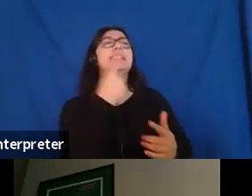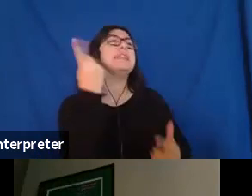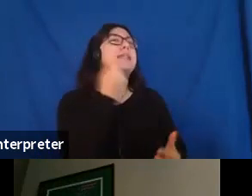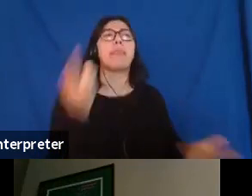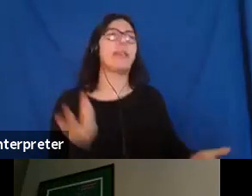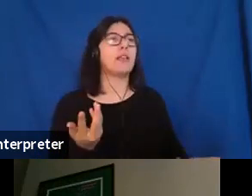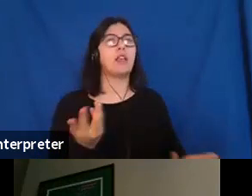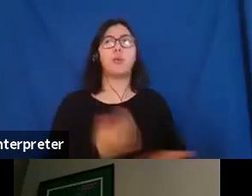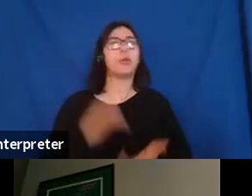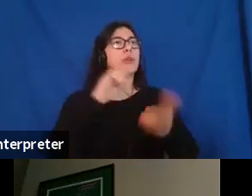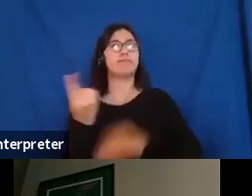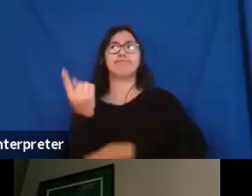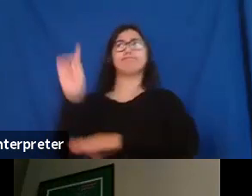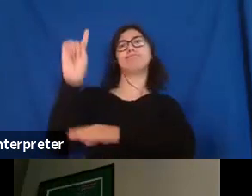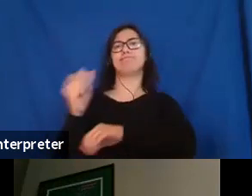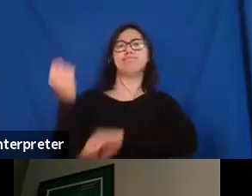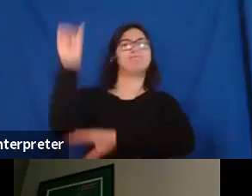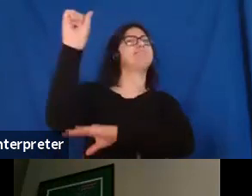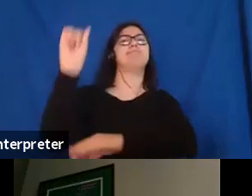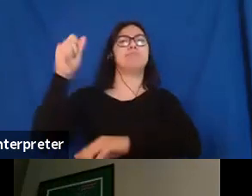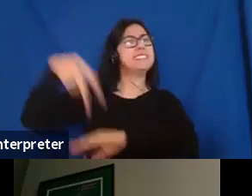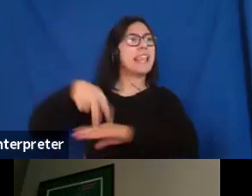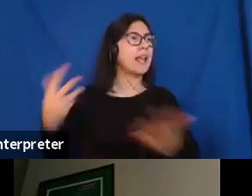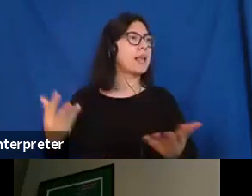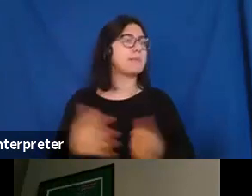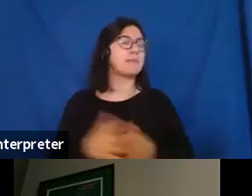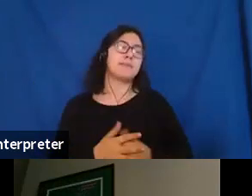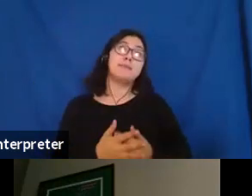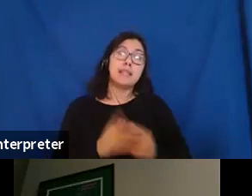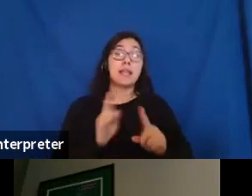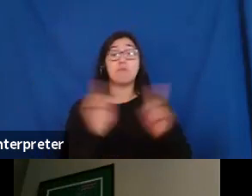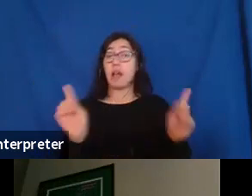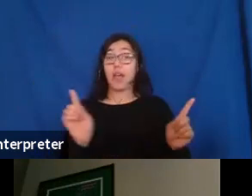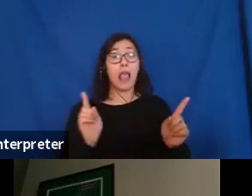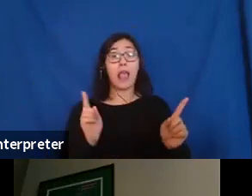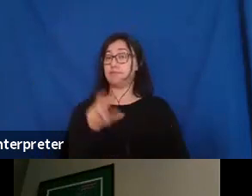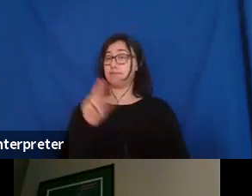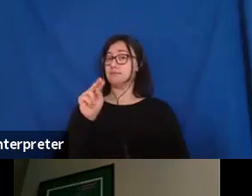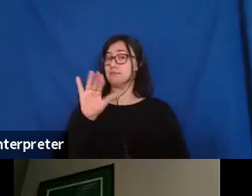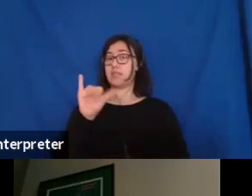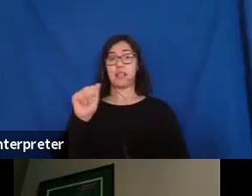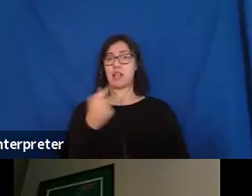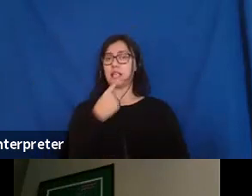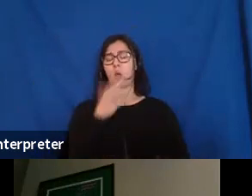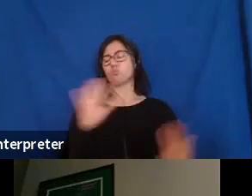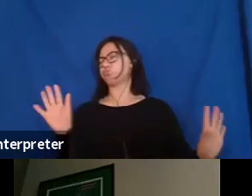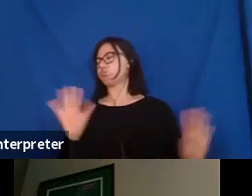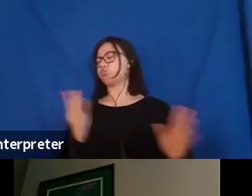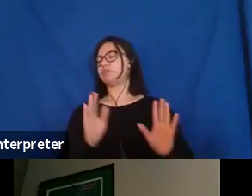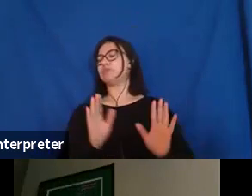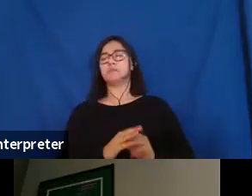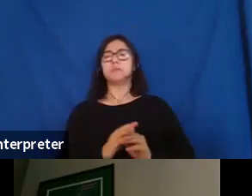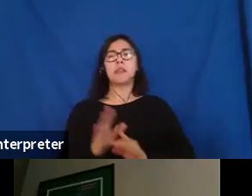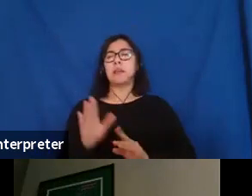be an ally or something like that. But instead, rather than playing into any particular one person's strengths